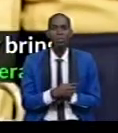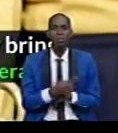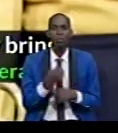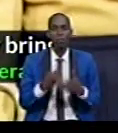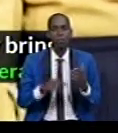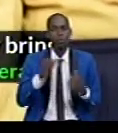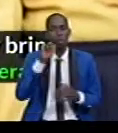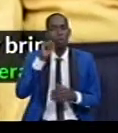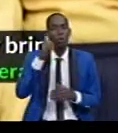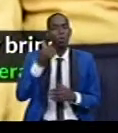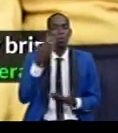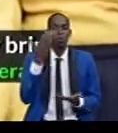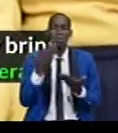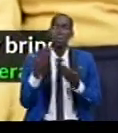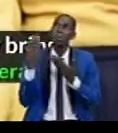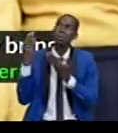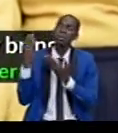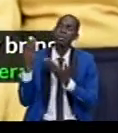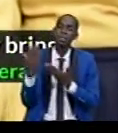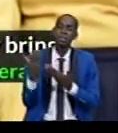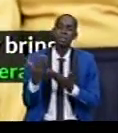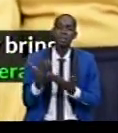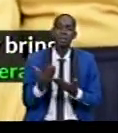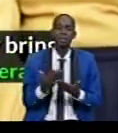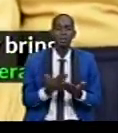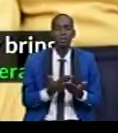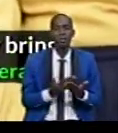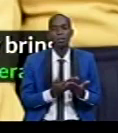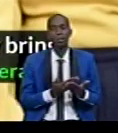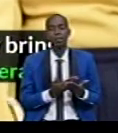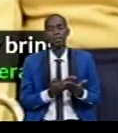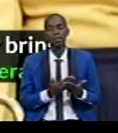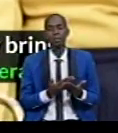Today, what tomorrow may